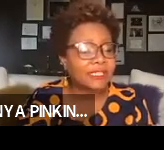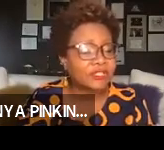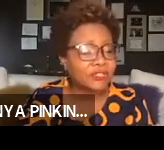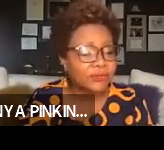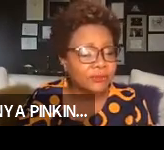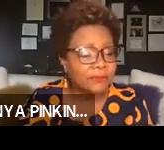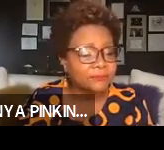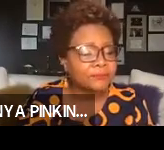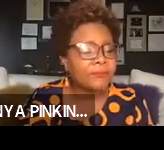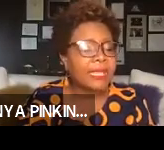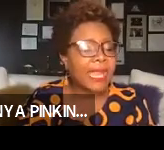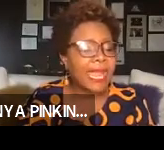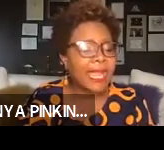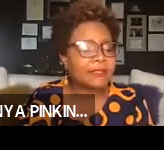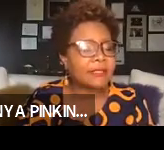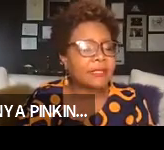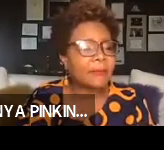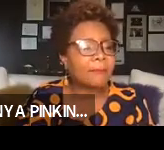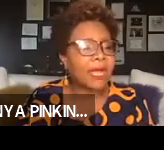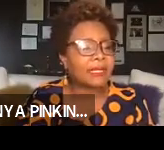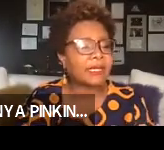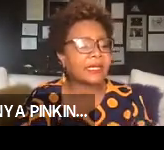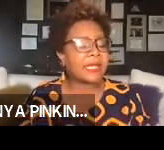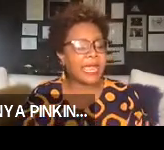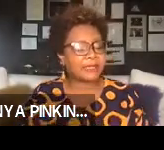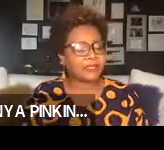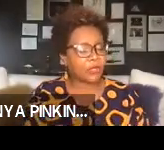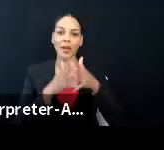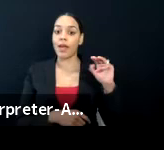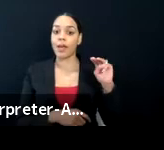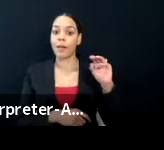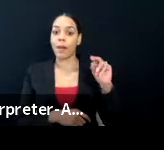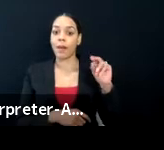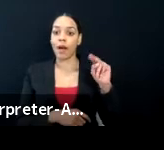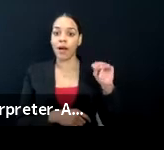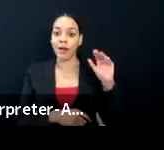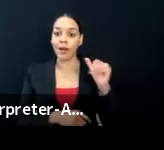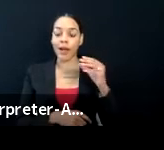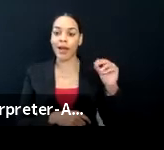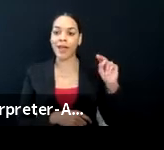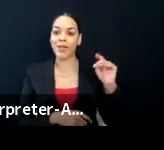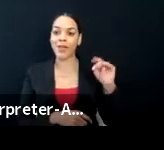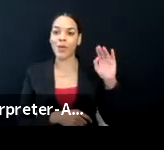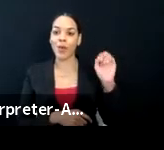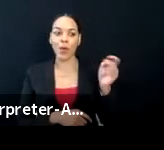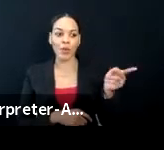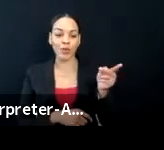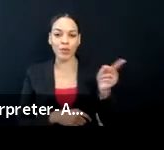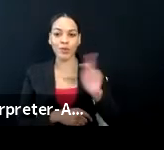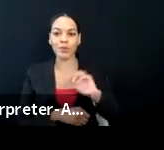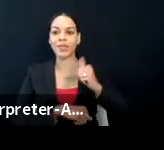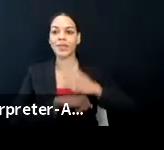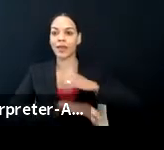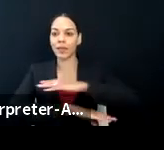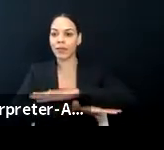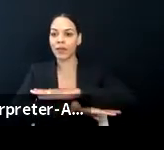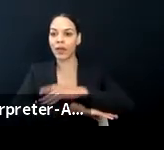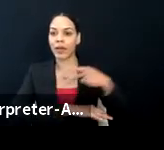Craft Institute. And Monica and Nicole have created a platform